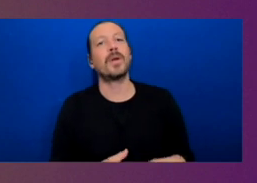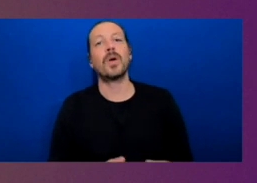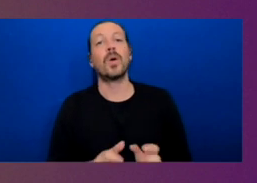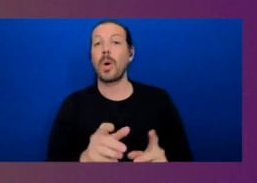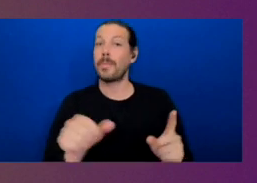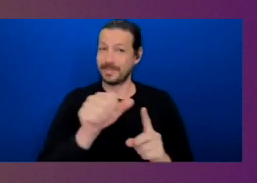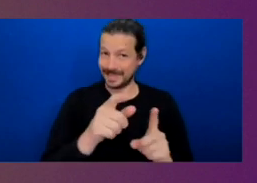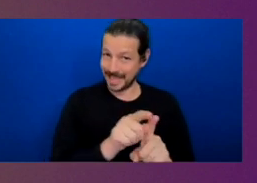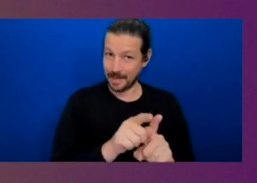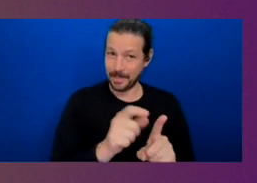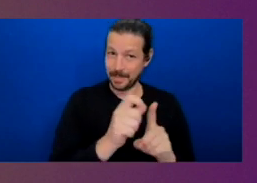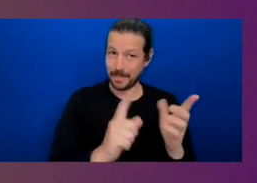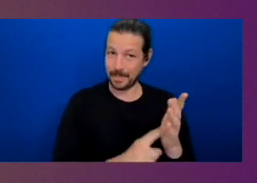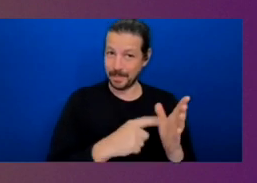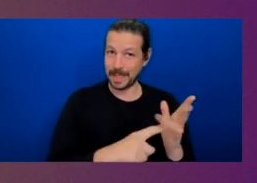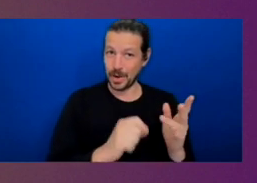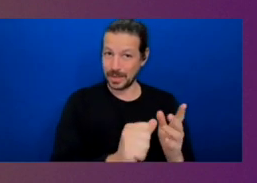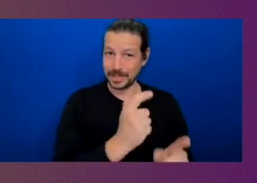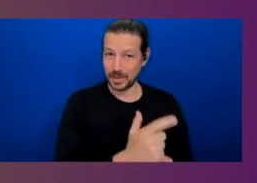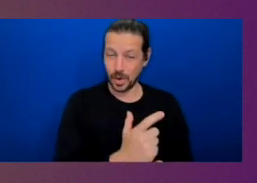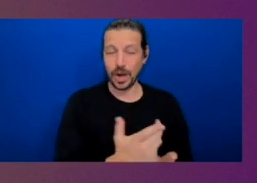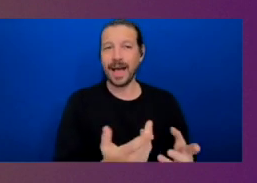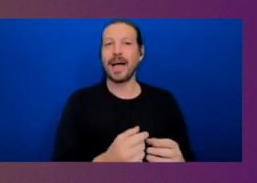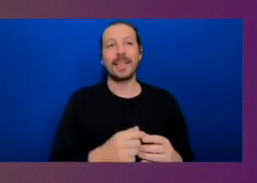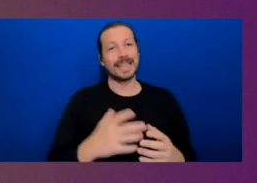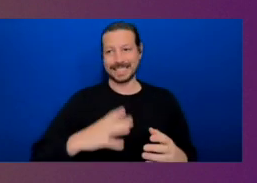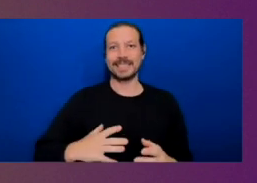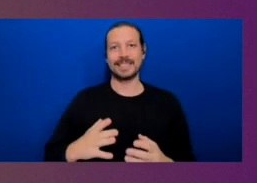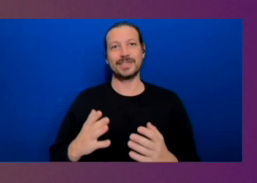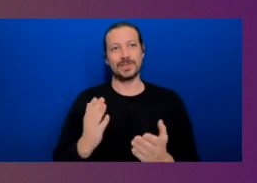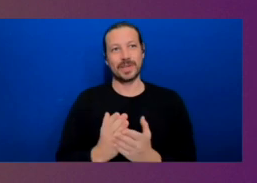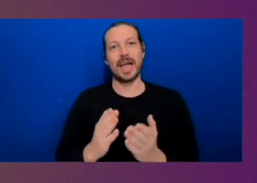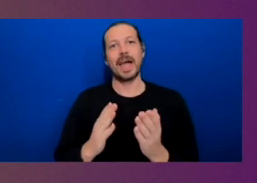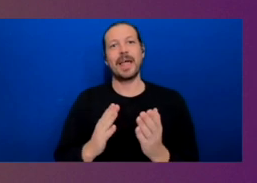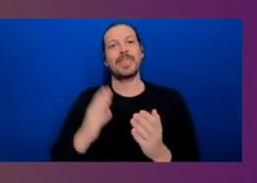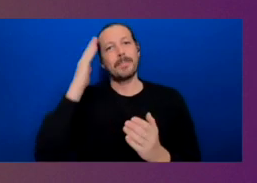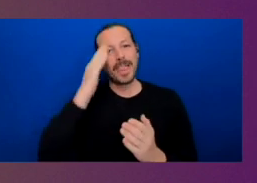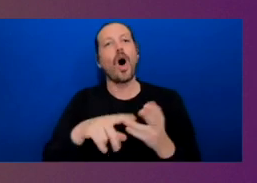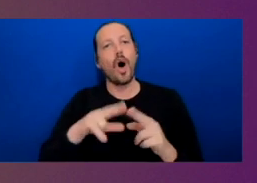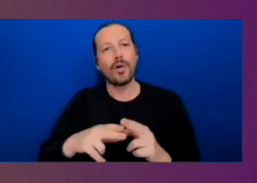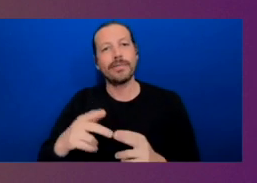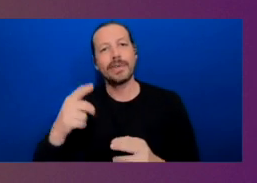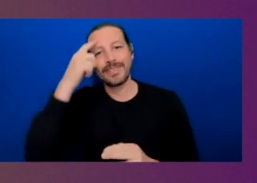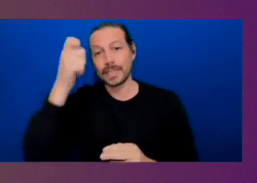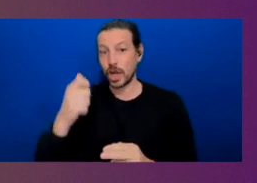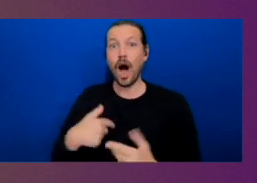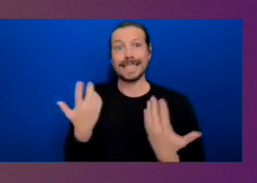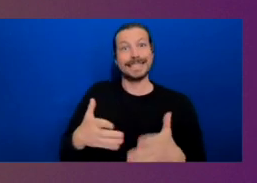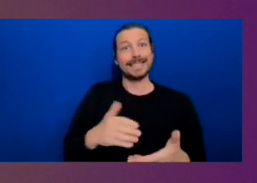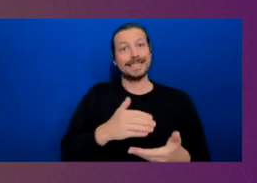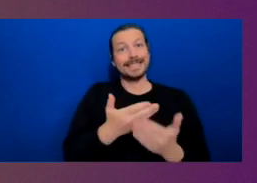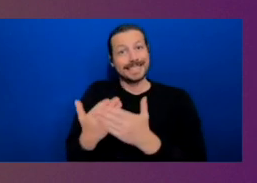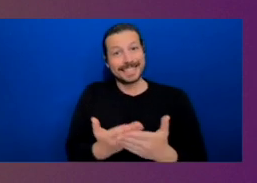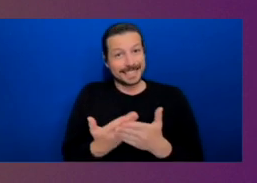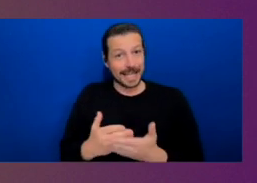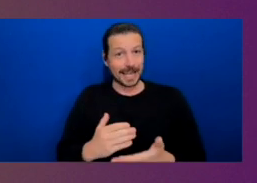see, necessity was the mother of invention. I studied opera, but I wasn't very good, so I had to get a job. So I got a job in